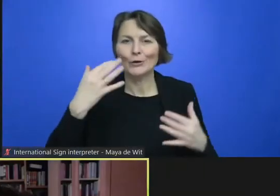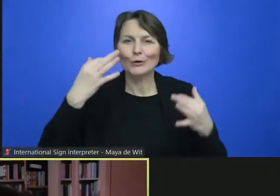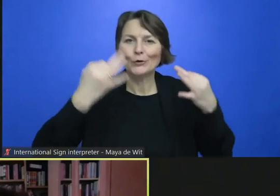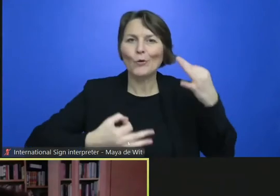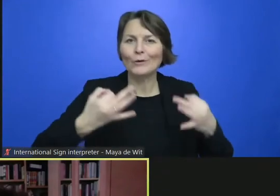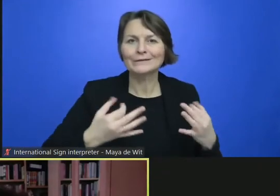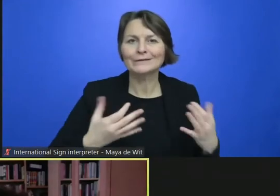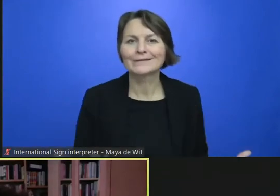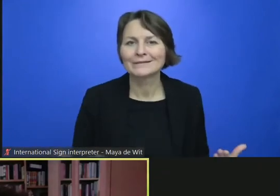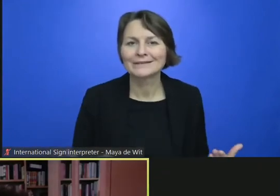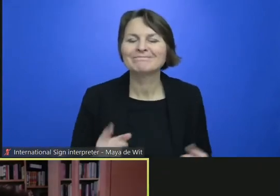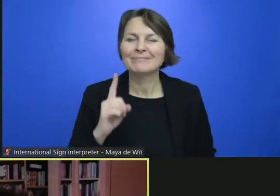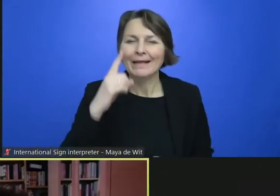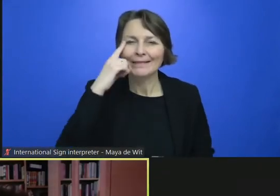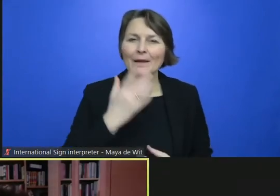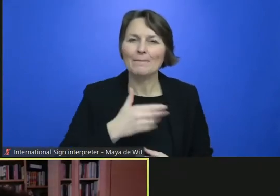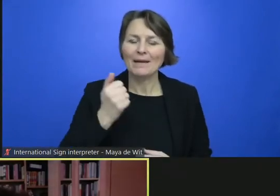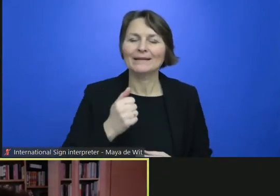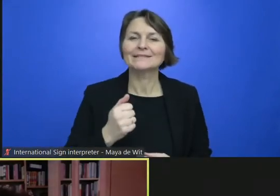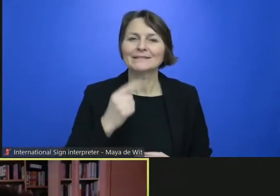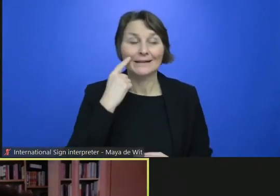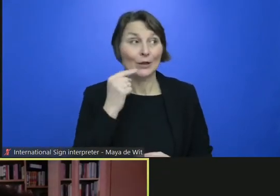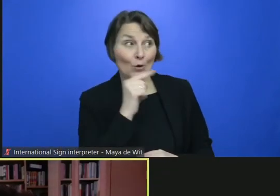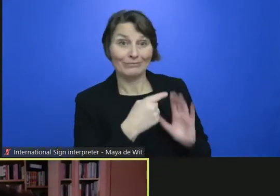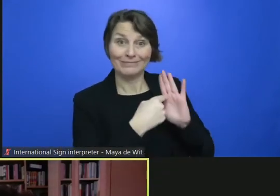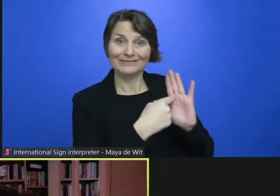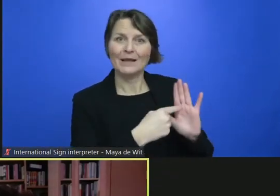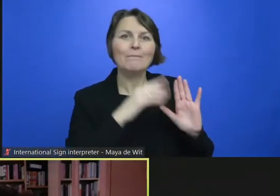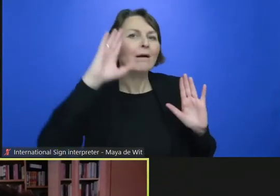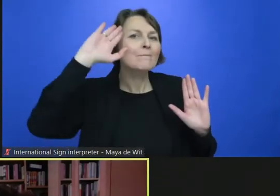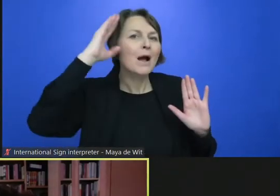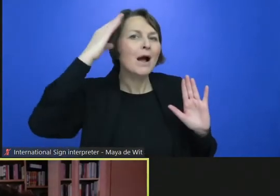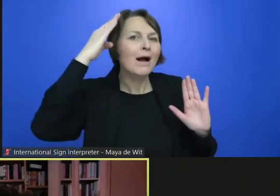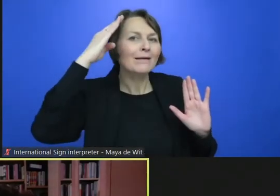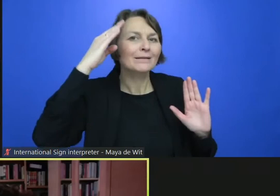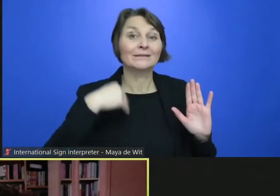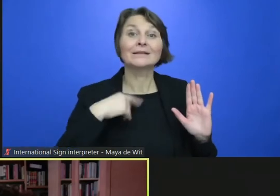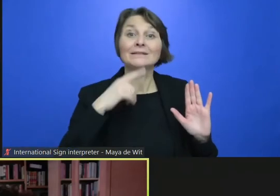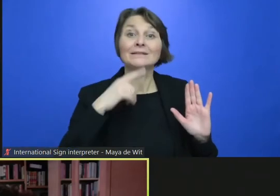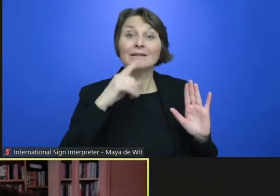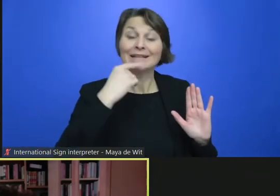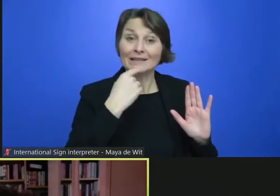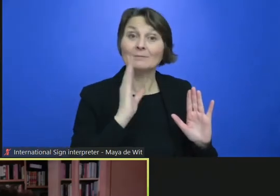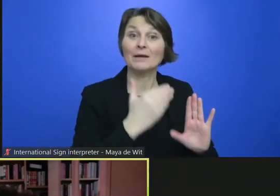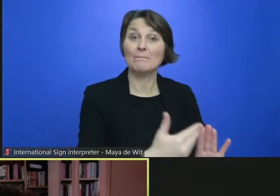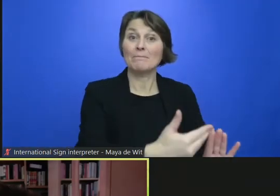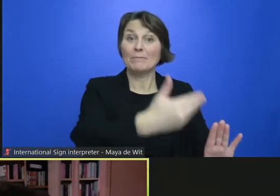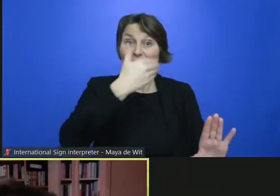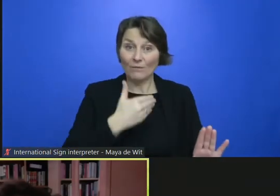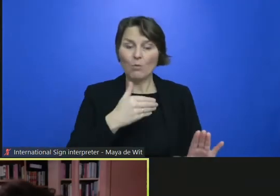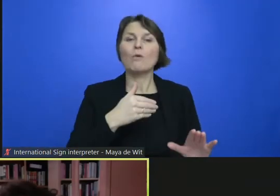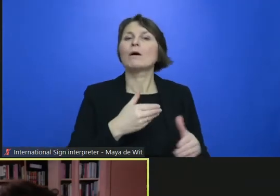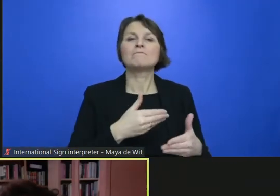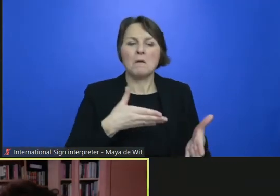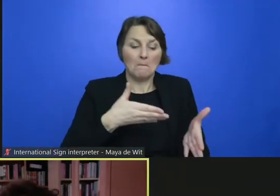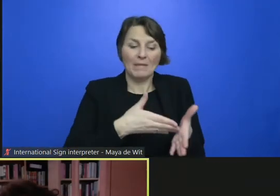anticipate that you're going to have wheelchair using customers. And so you have to be barrier free for people with mobility impairments in advance. You don't have to wait